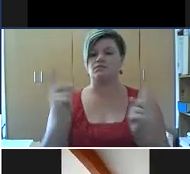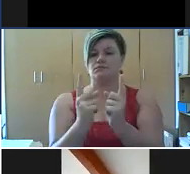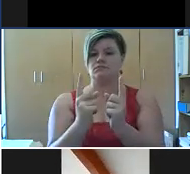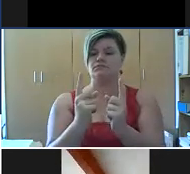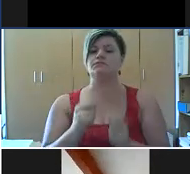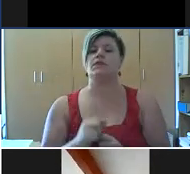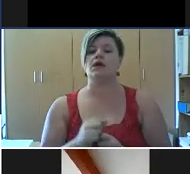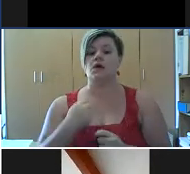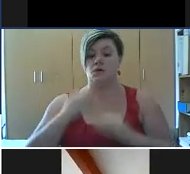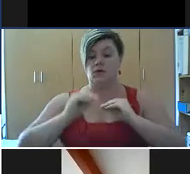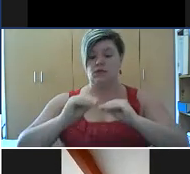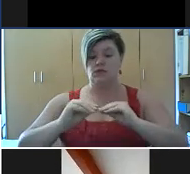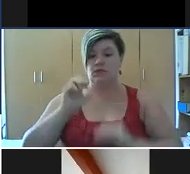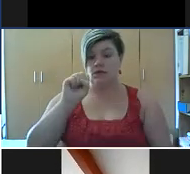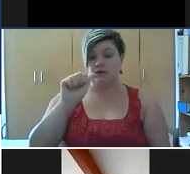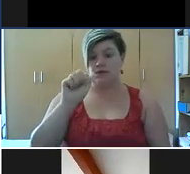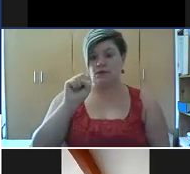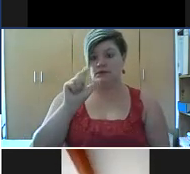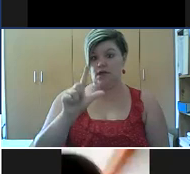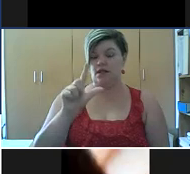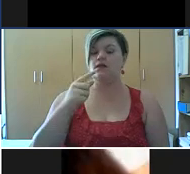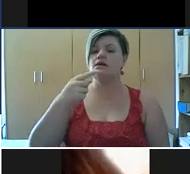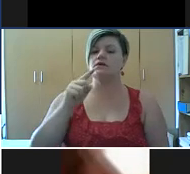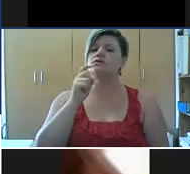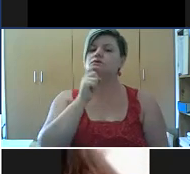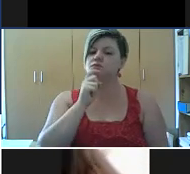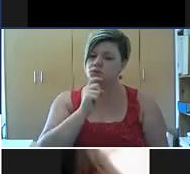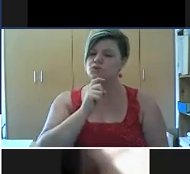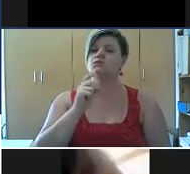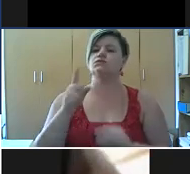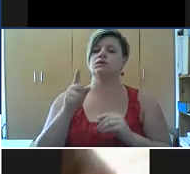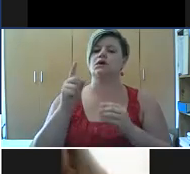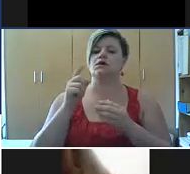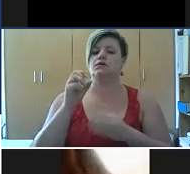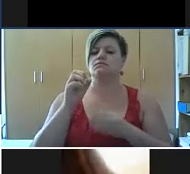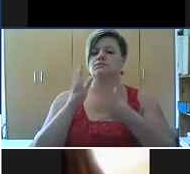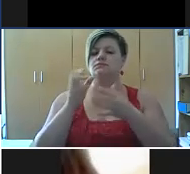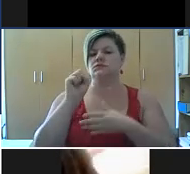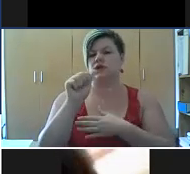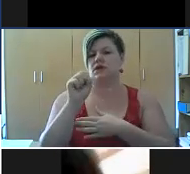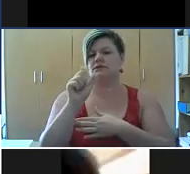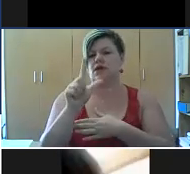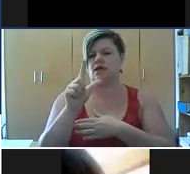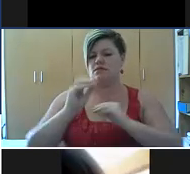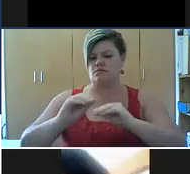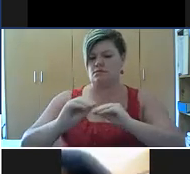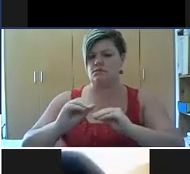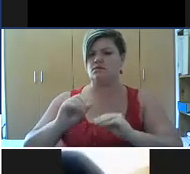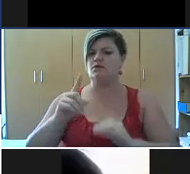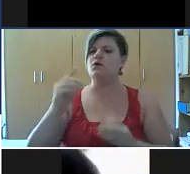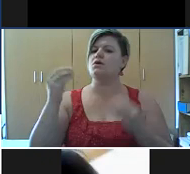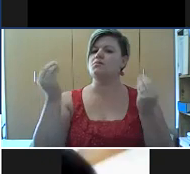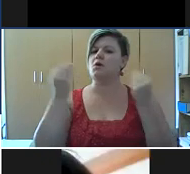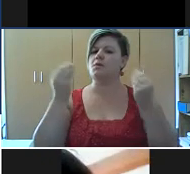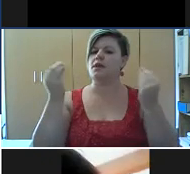We teach South African Sign Language by using South African Sign Language. It's a very popular method of language